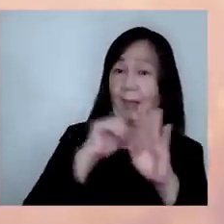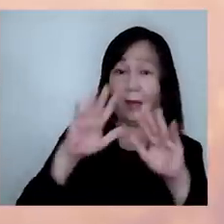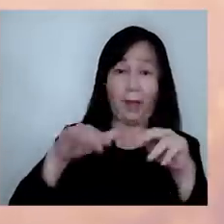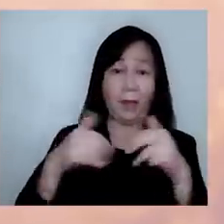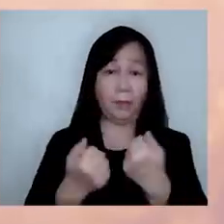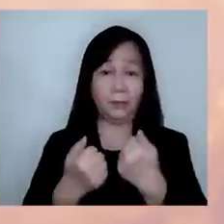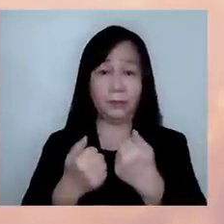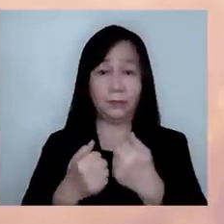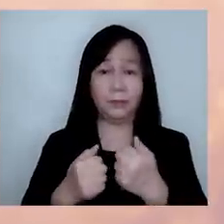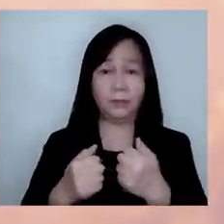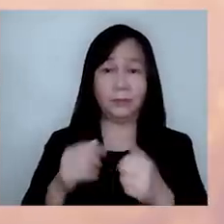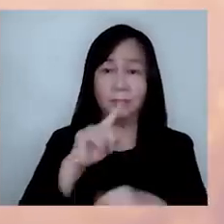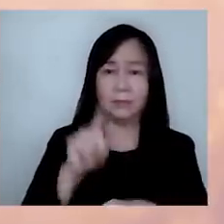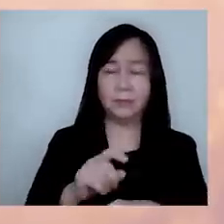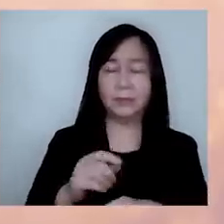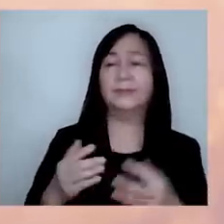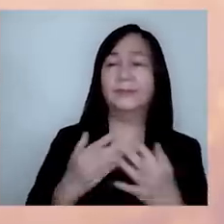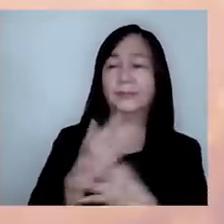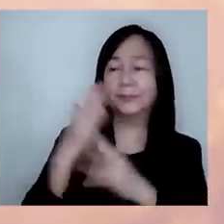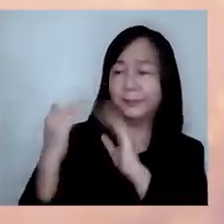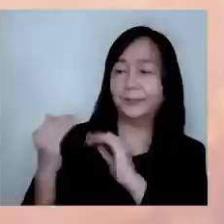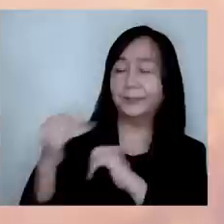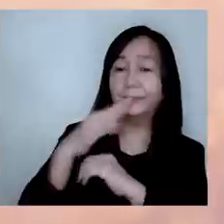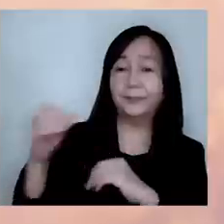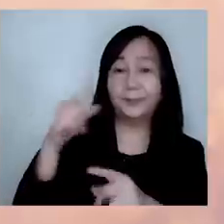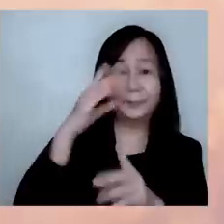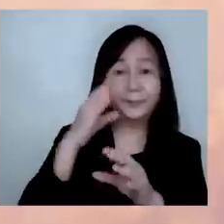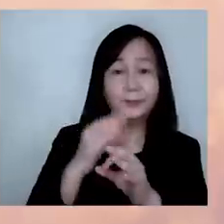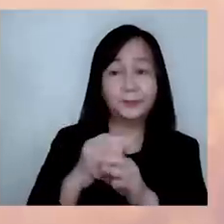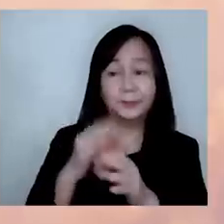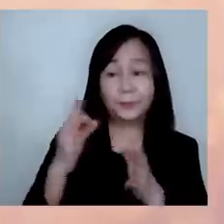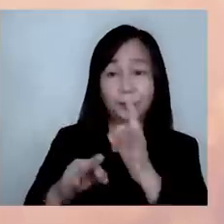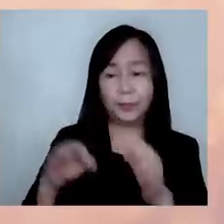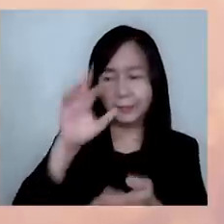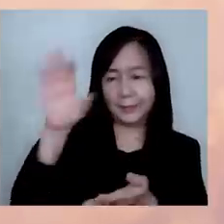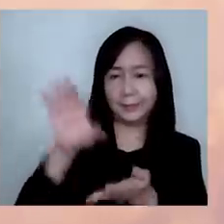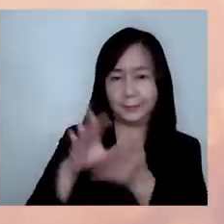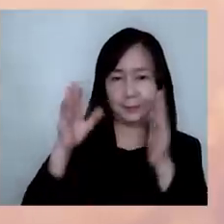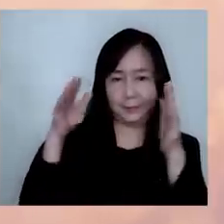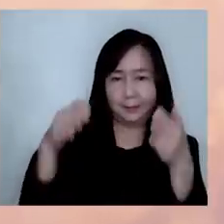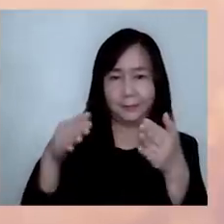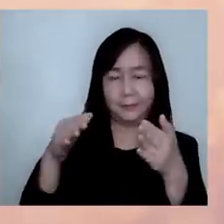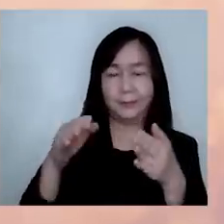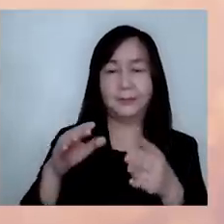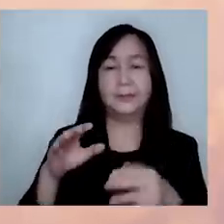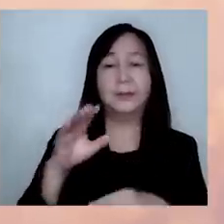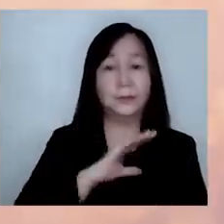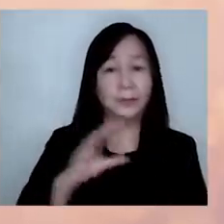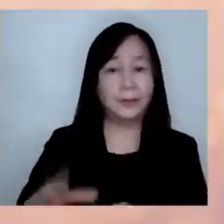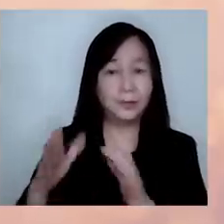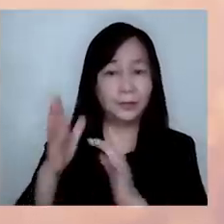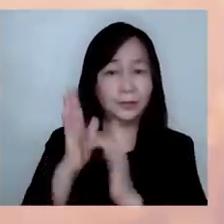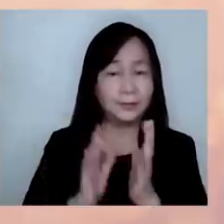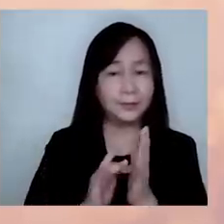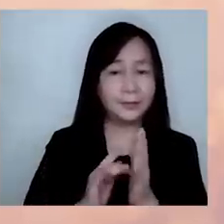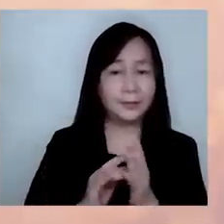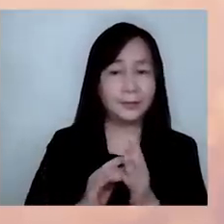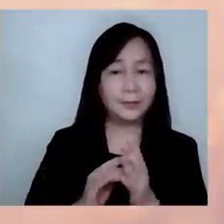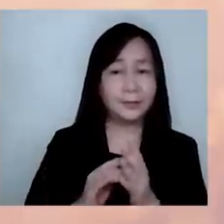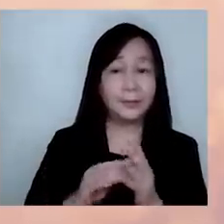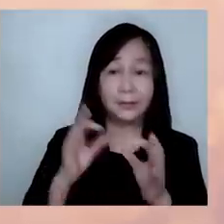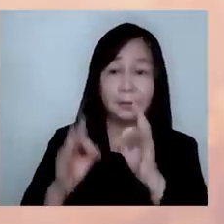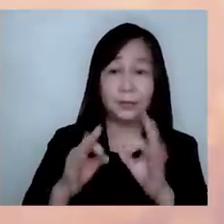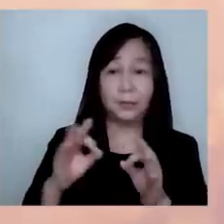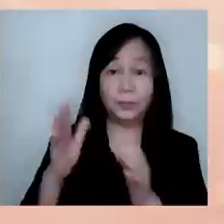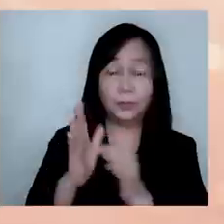Hope and Faith In Jesus if we are centered on God in Jesus and Jesus Is Our Hope in our light then we